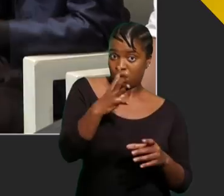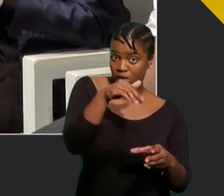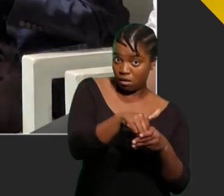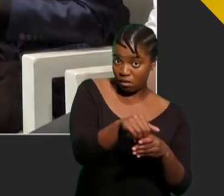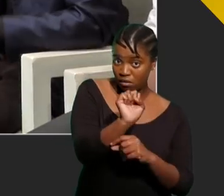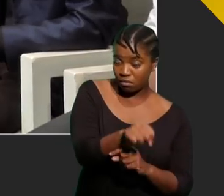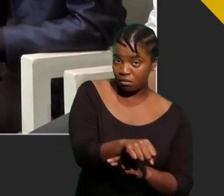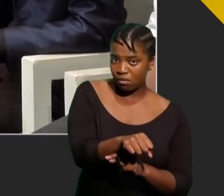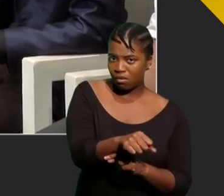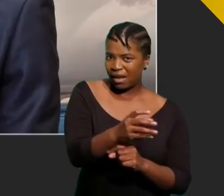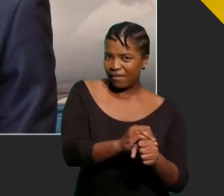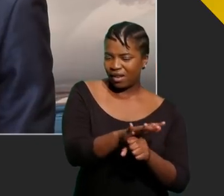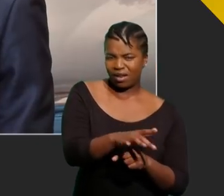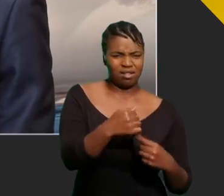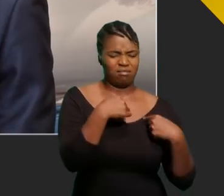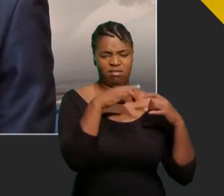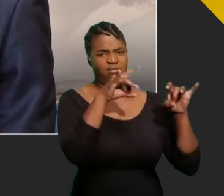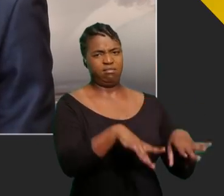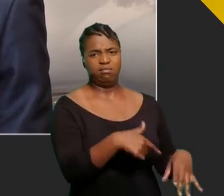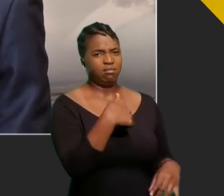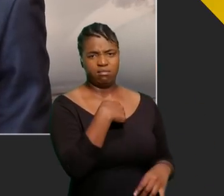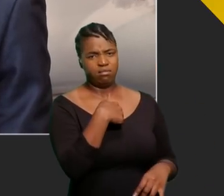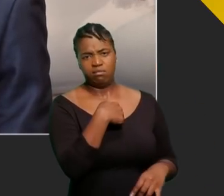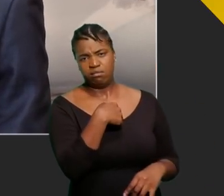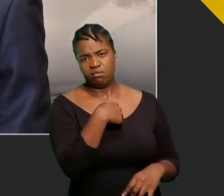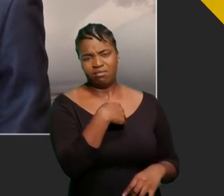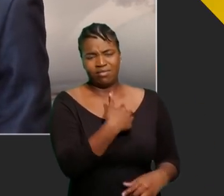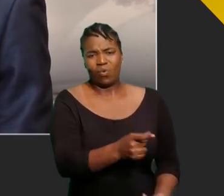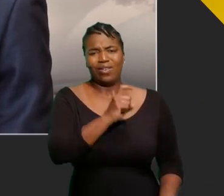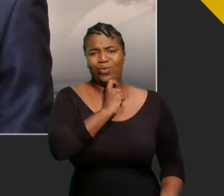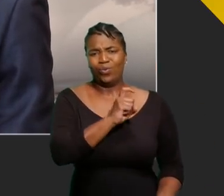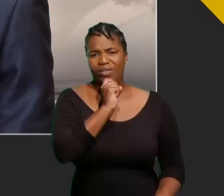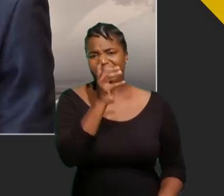it not affect you? It doesn't affect me, because what I believe is it's no use.